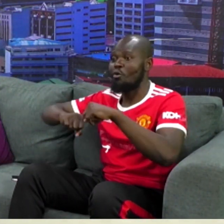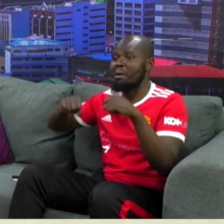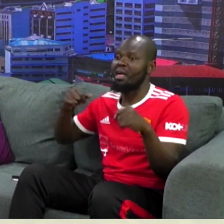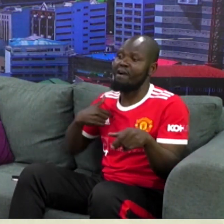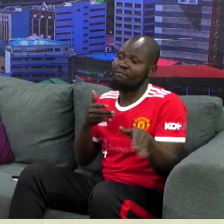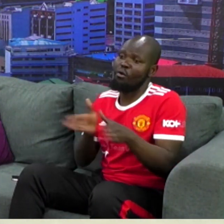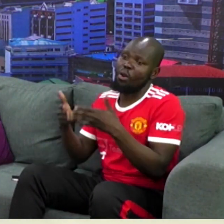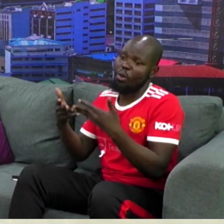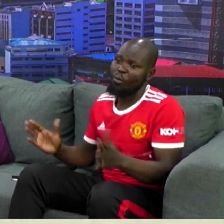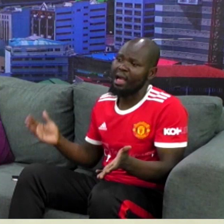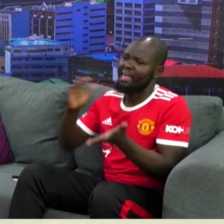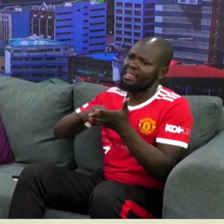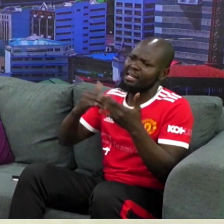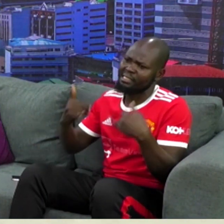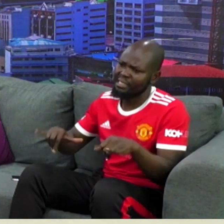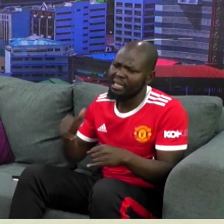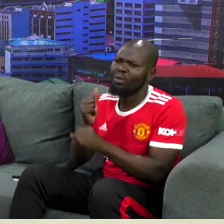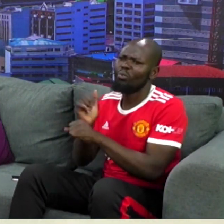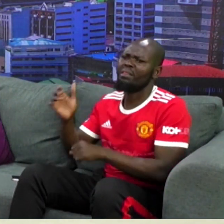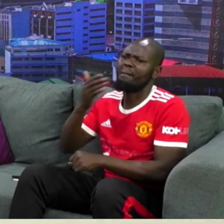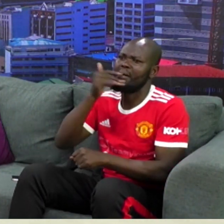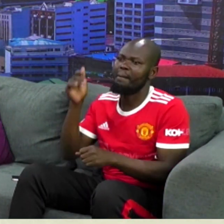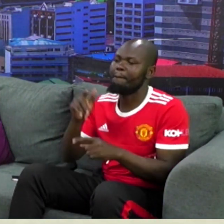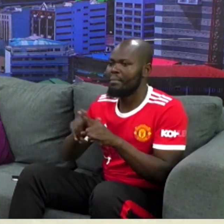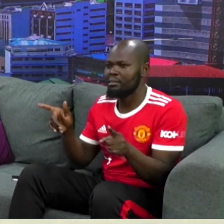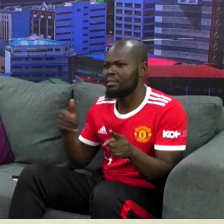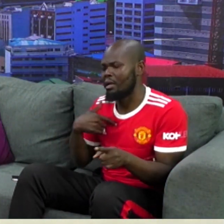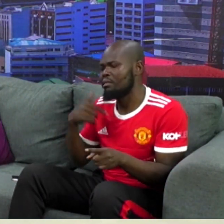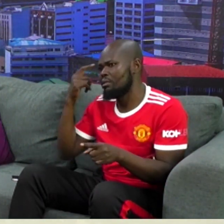getting the deserved advantages. That is